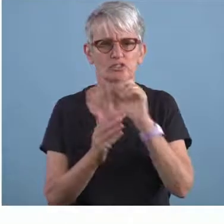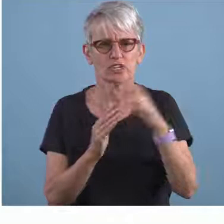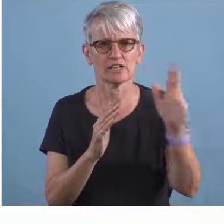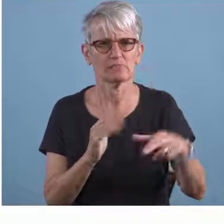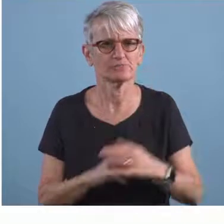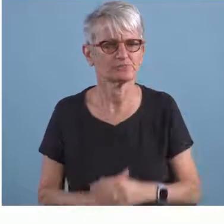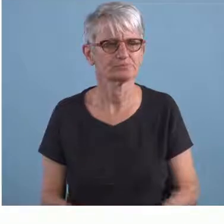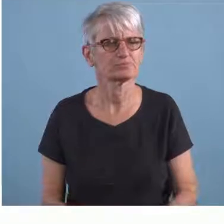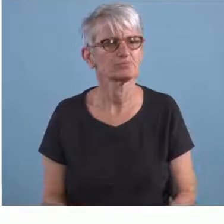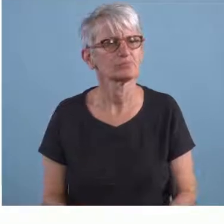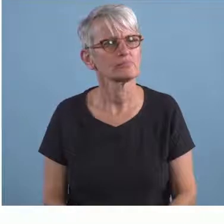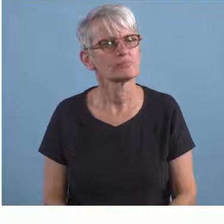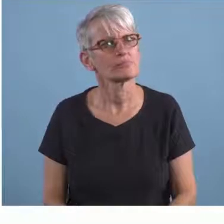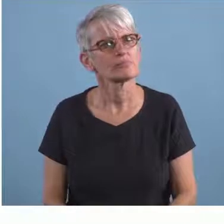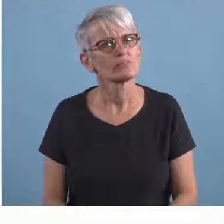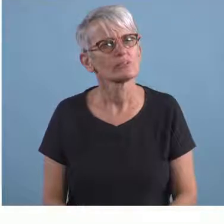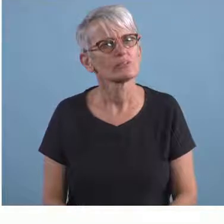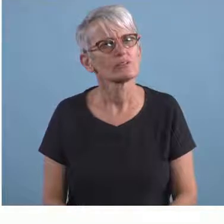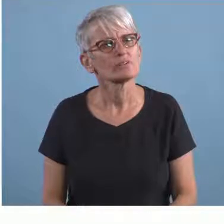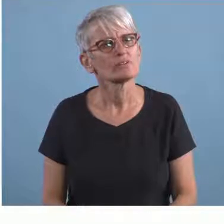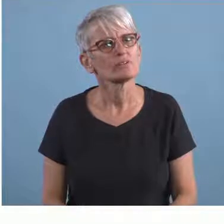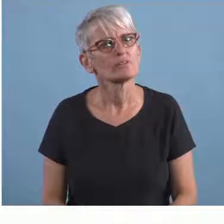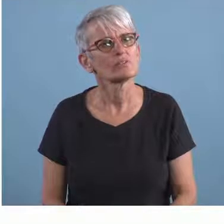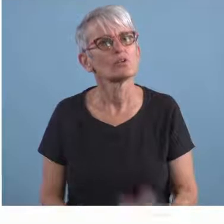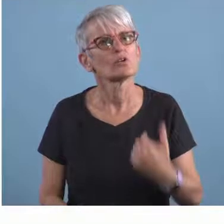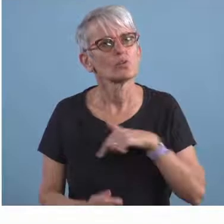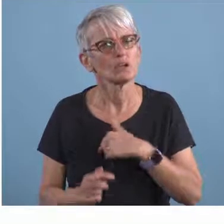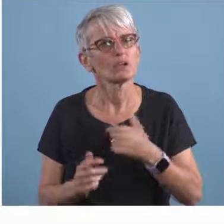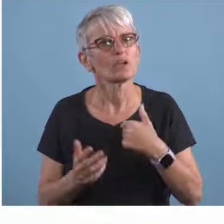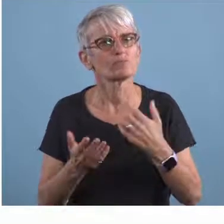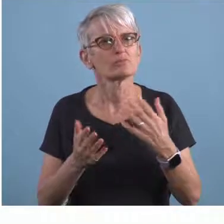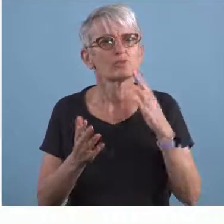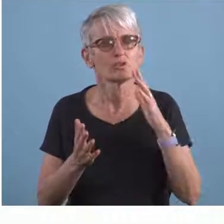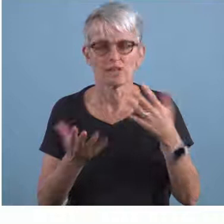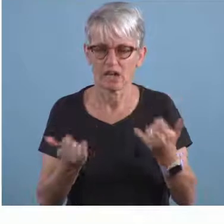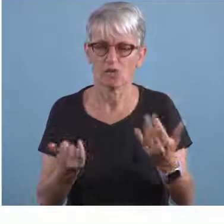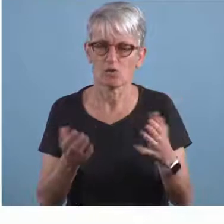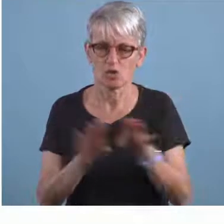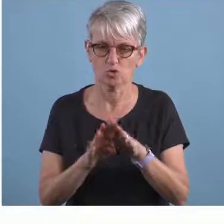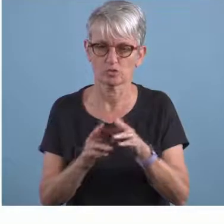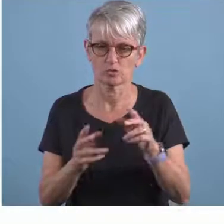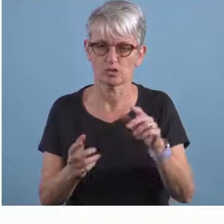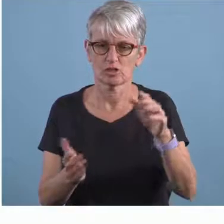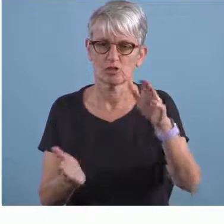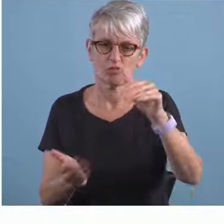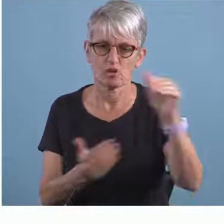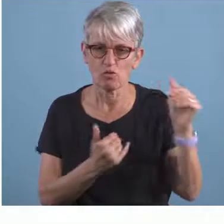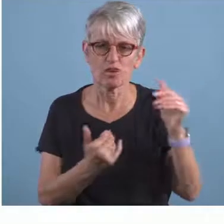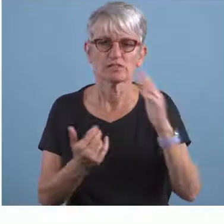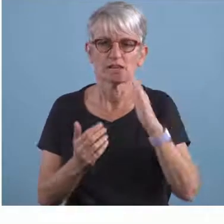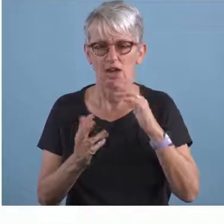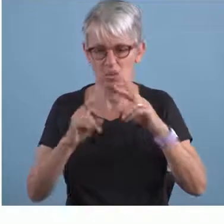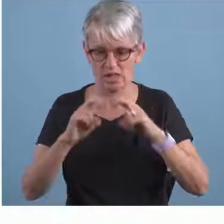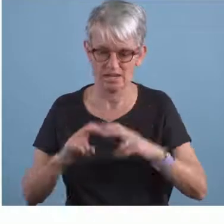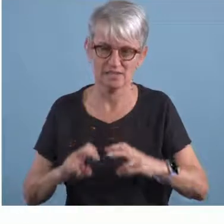CU, where we have closed recruitment and we'll be analyzing our data for the next 6 months. So stay tuned for